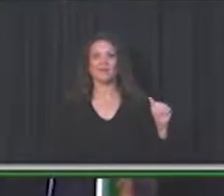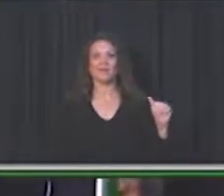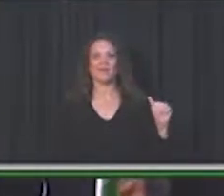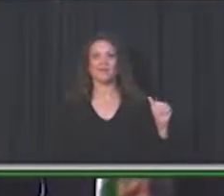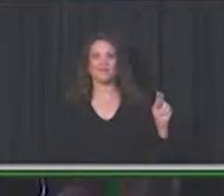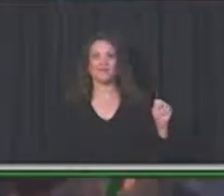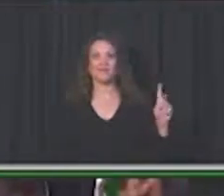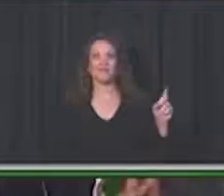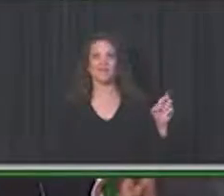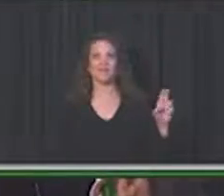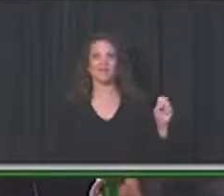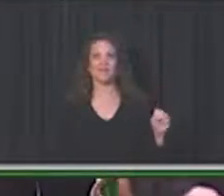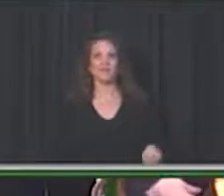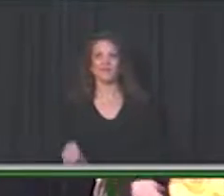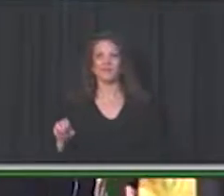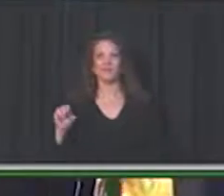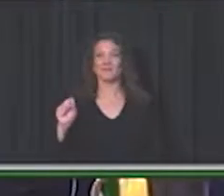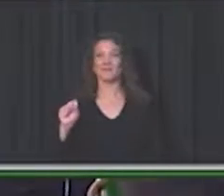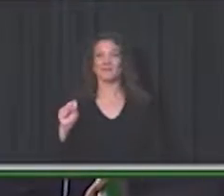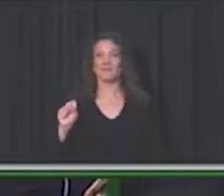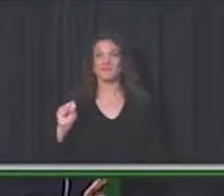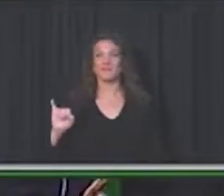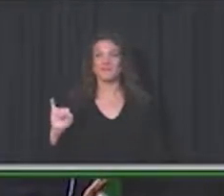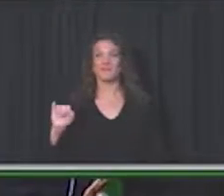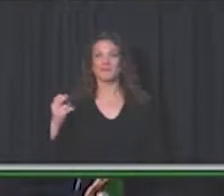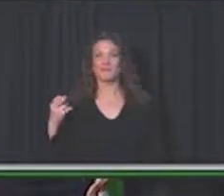See her.